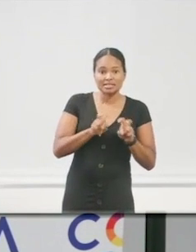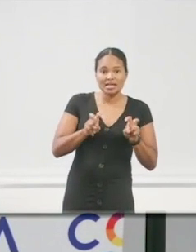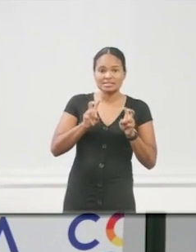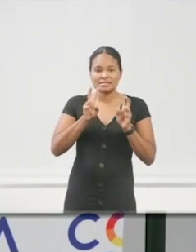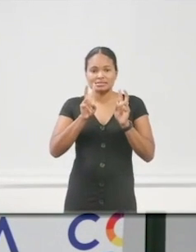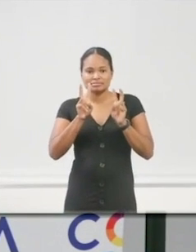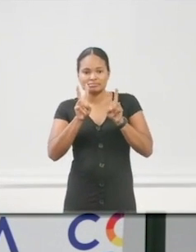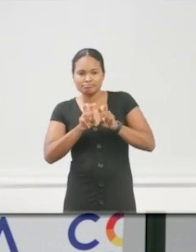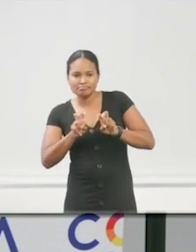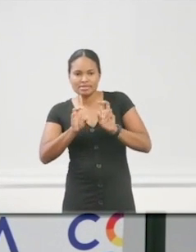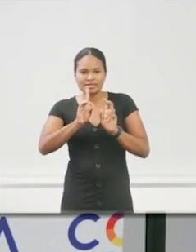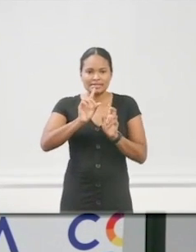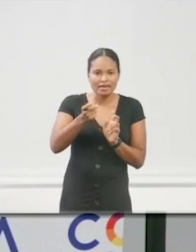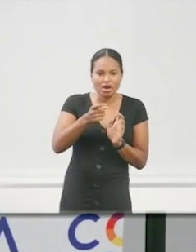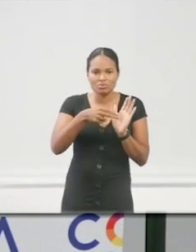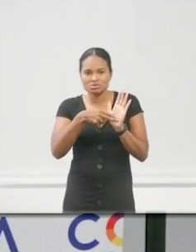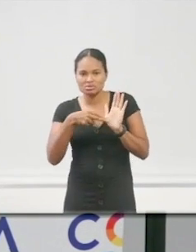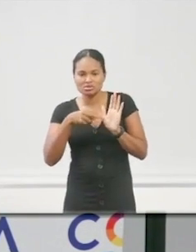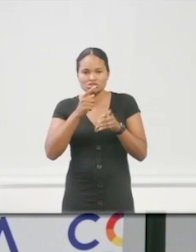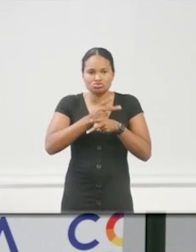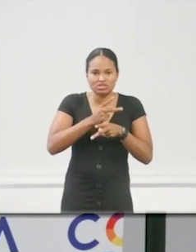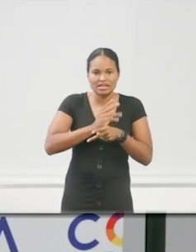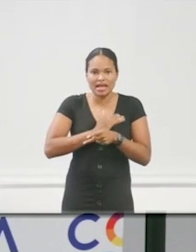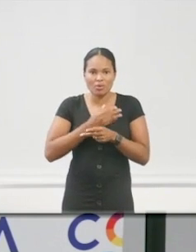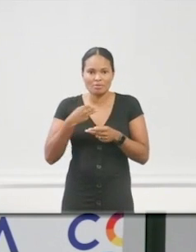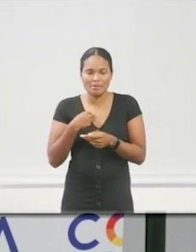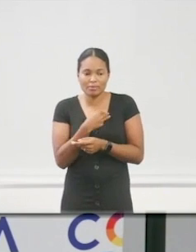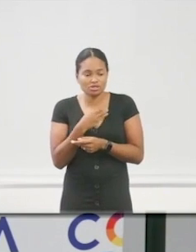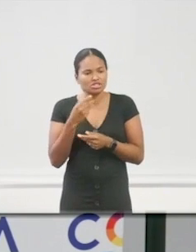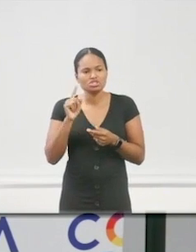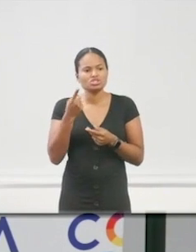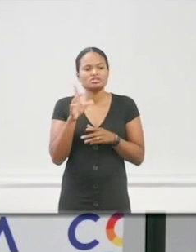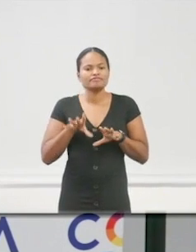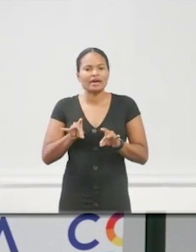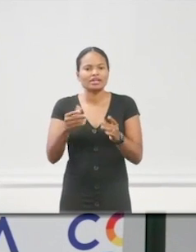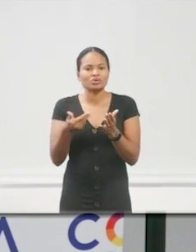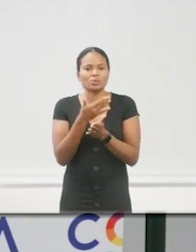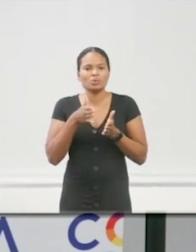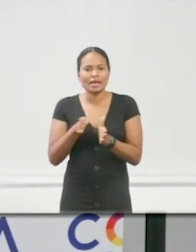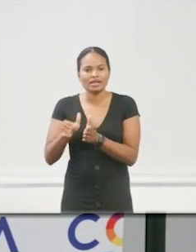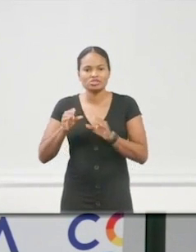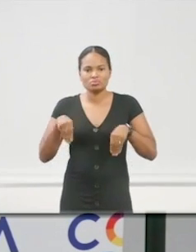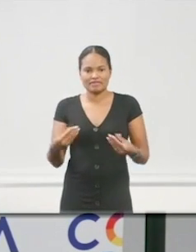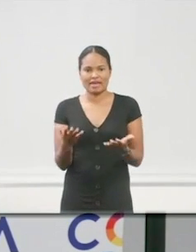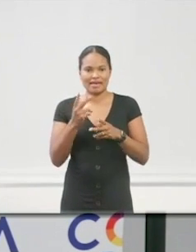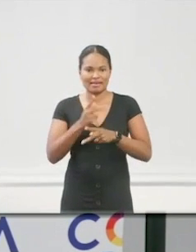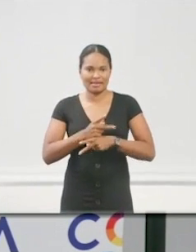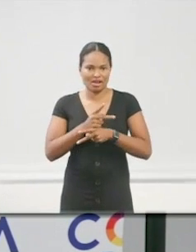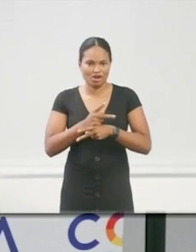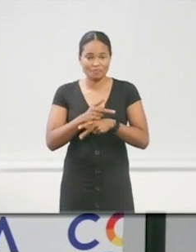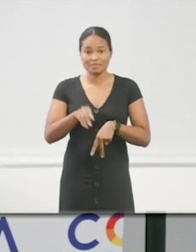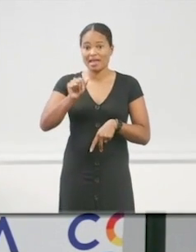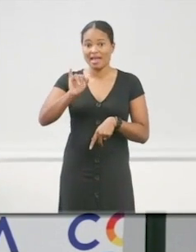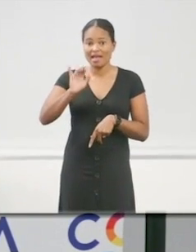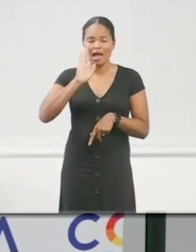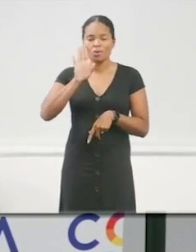diagnosing and treating our members and finding just more unique, efficient ways to be able to deliver the care. AI will never replace the human